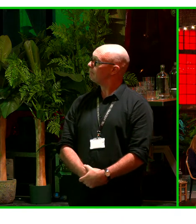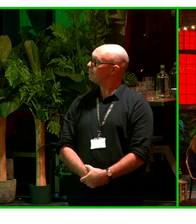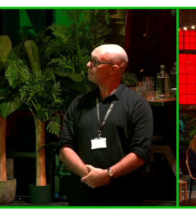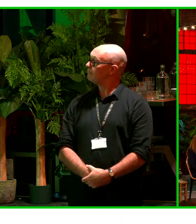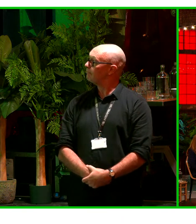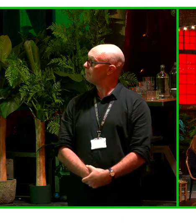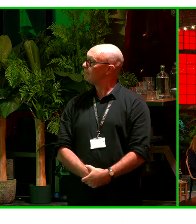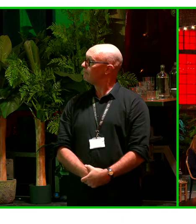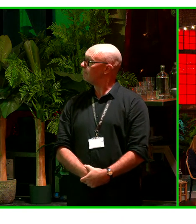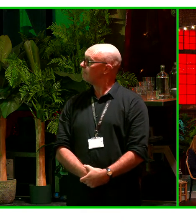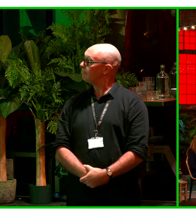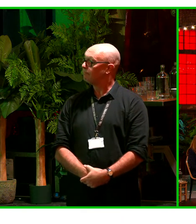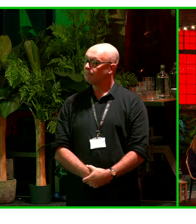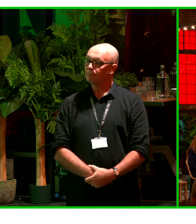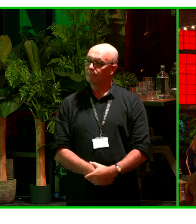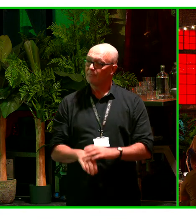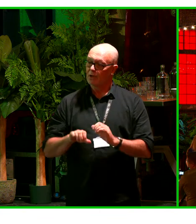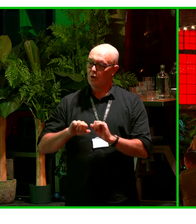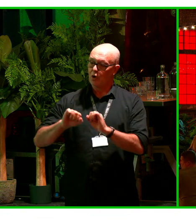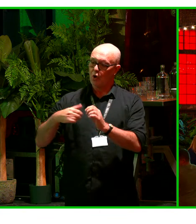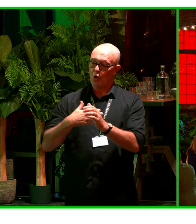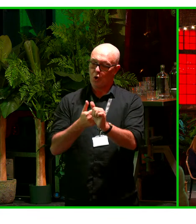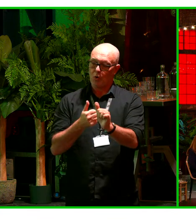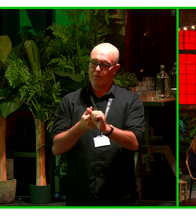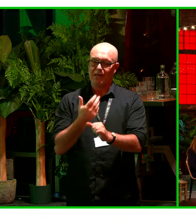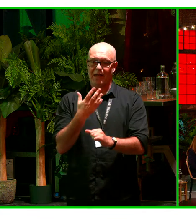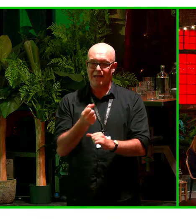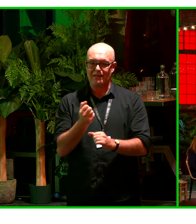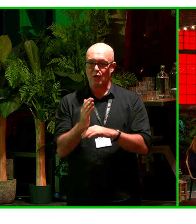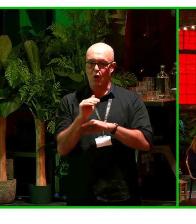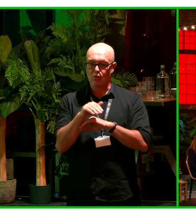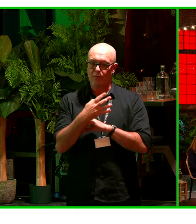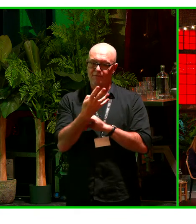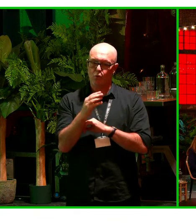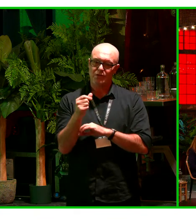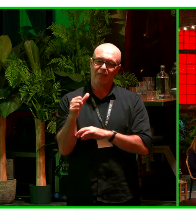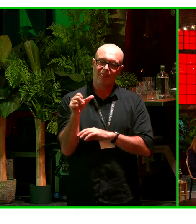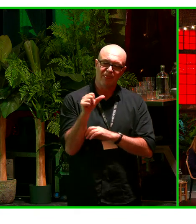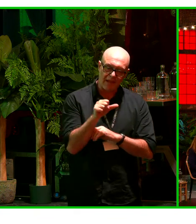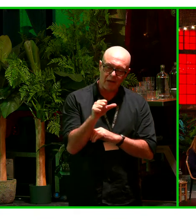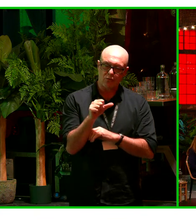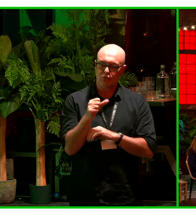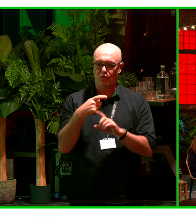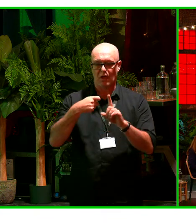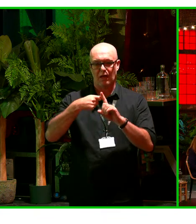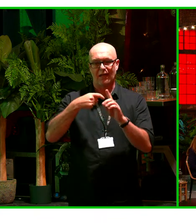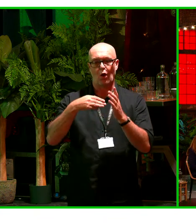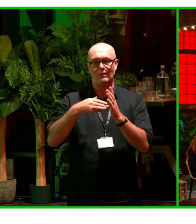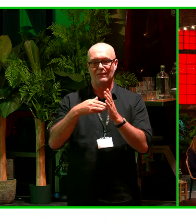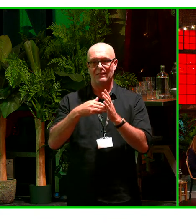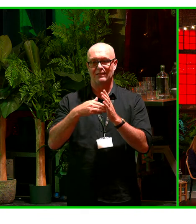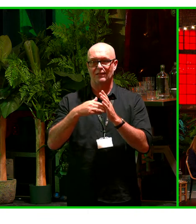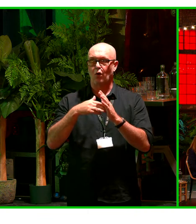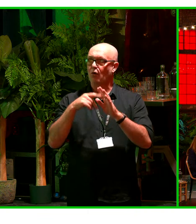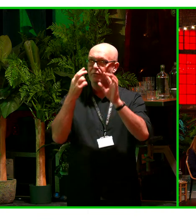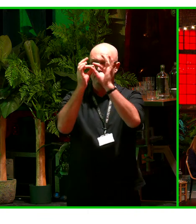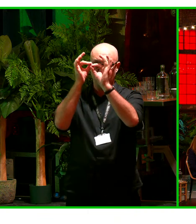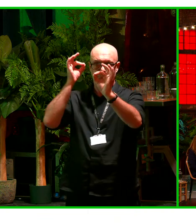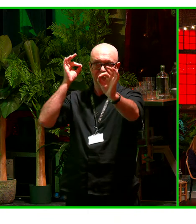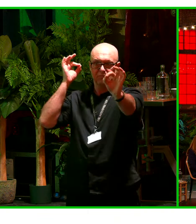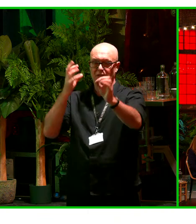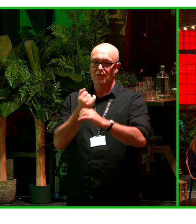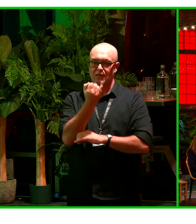background, SP owns and operates over 40,000 kilometres of overhead lines, 65,000 kilometres of underground